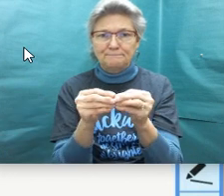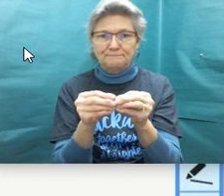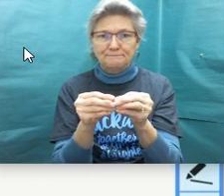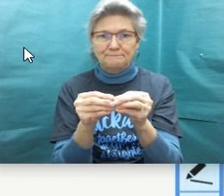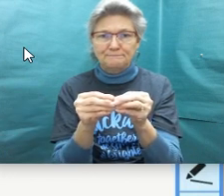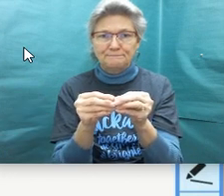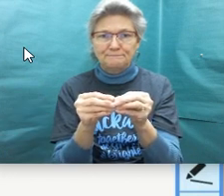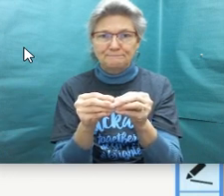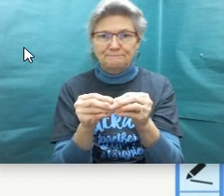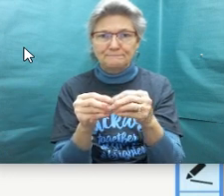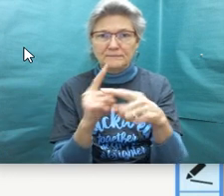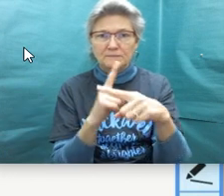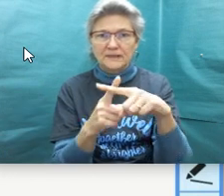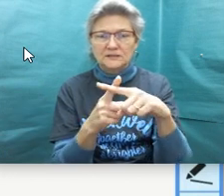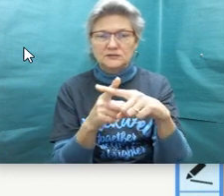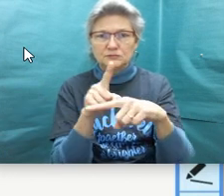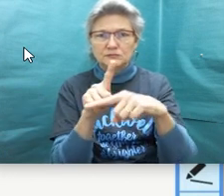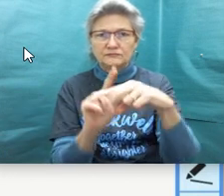my 1/5